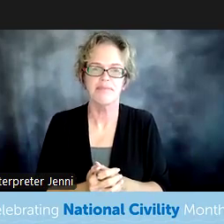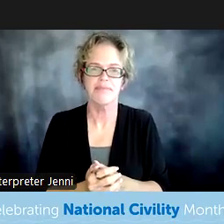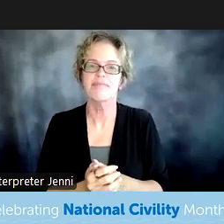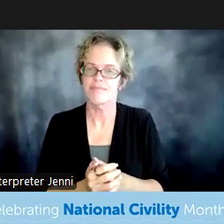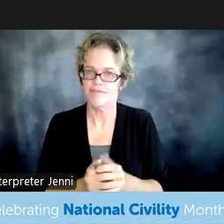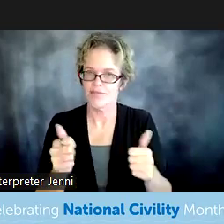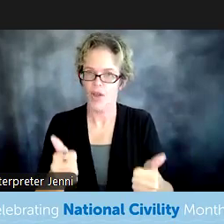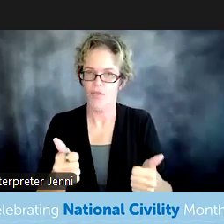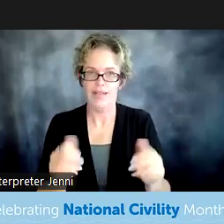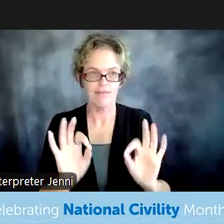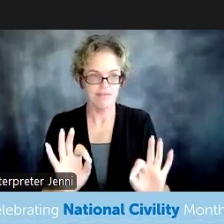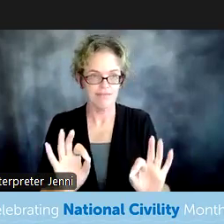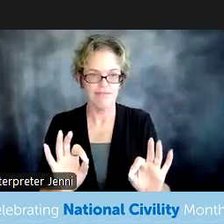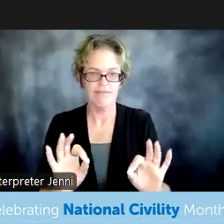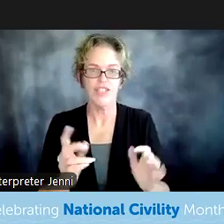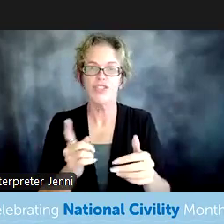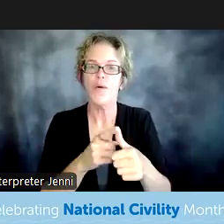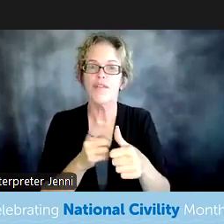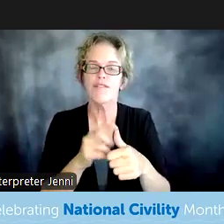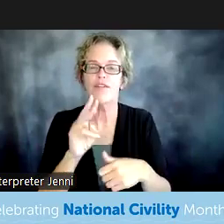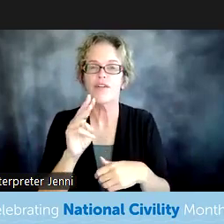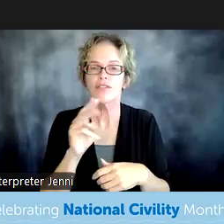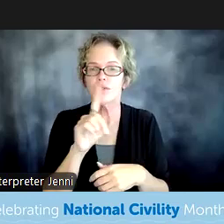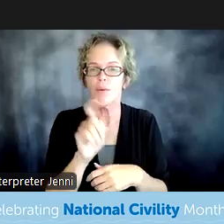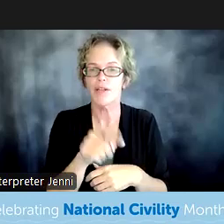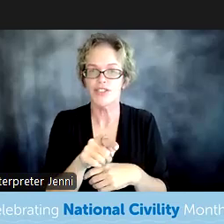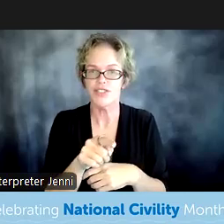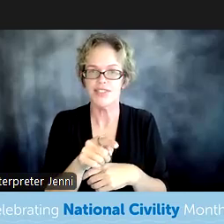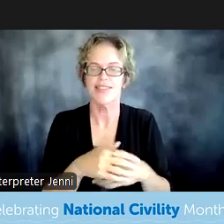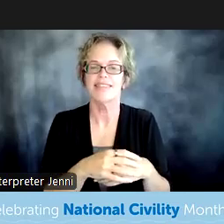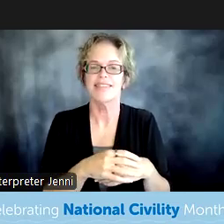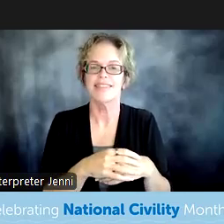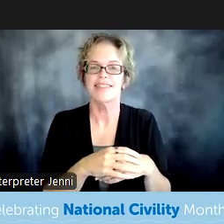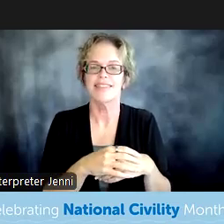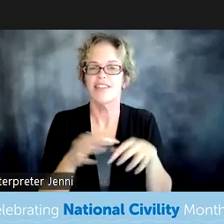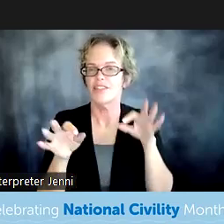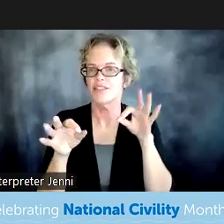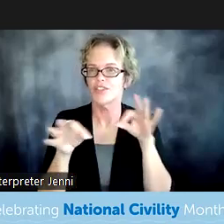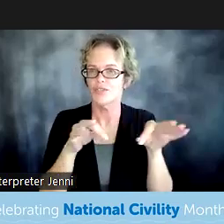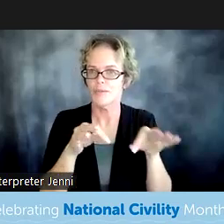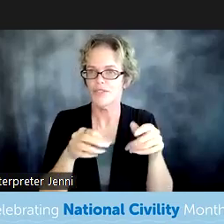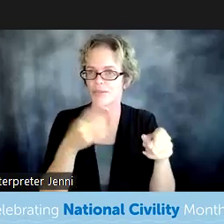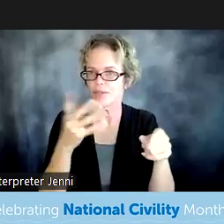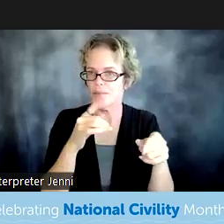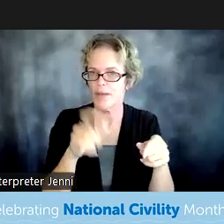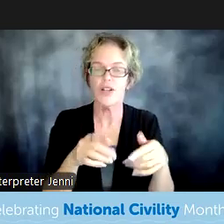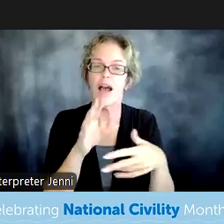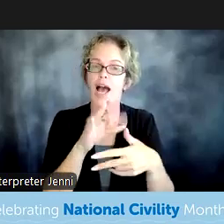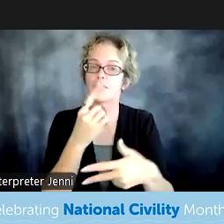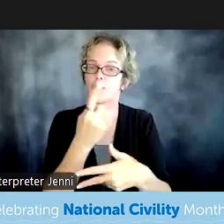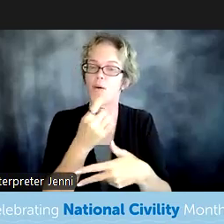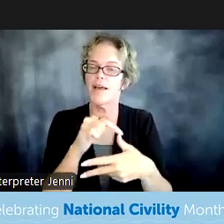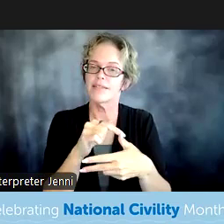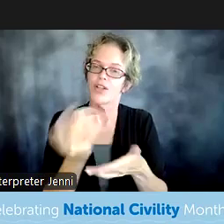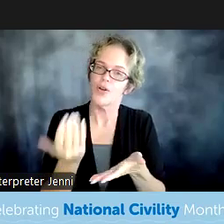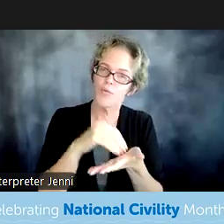All right, so the first Mentimeter question or description for the question that's going to follow here. So option one is reapplication